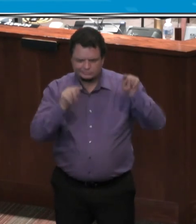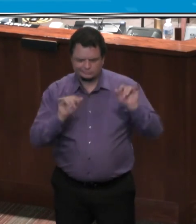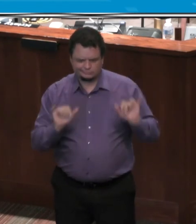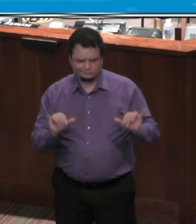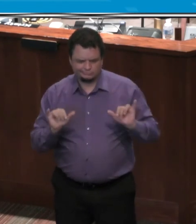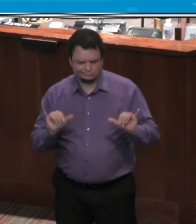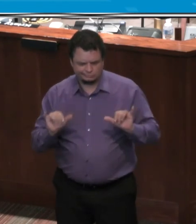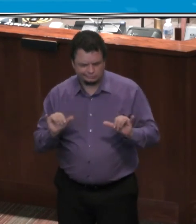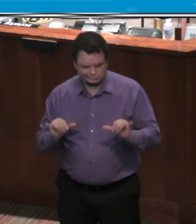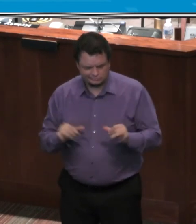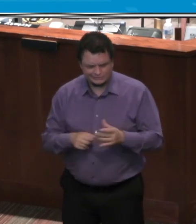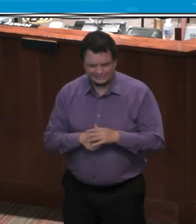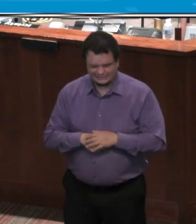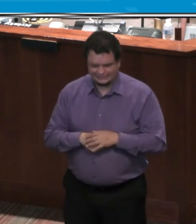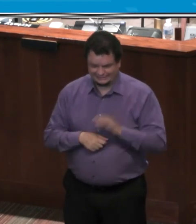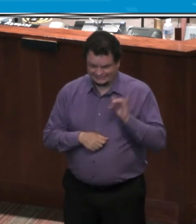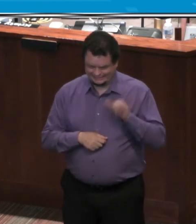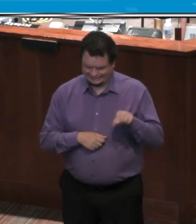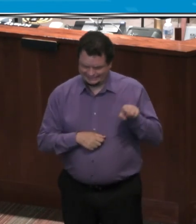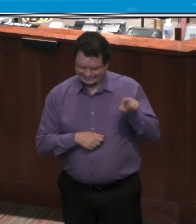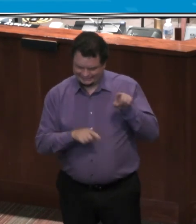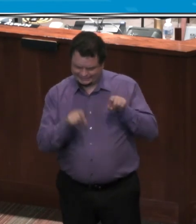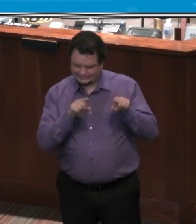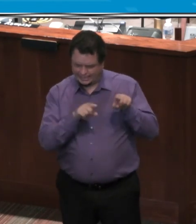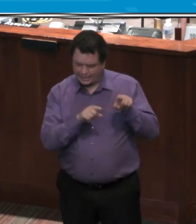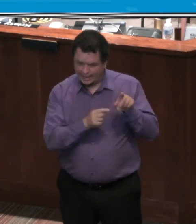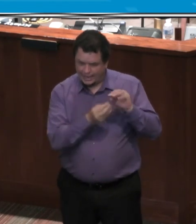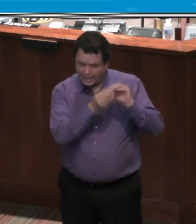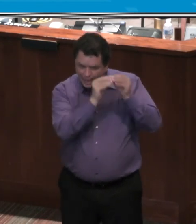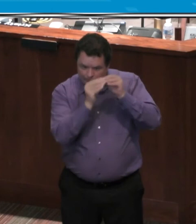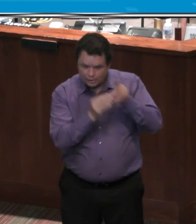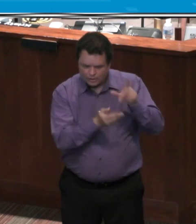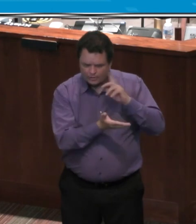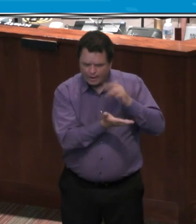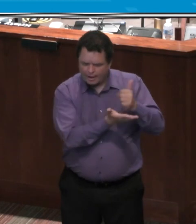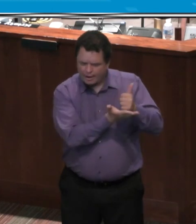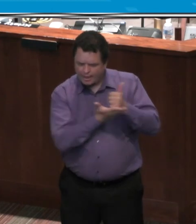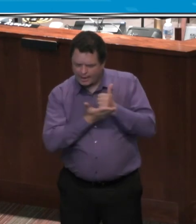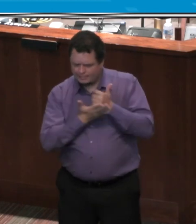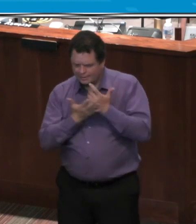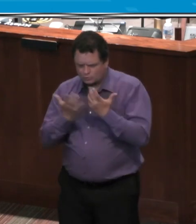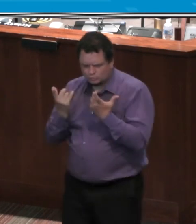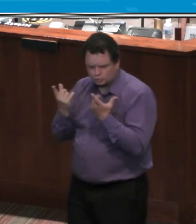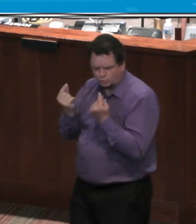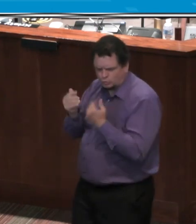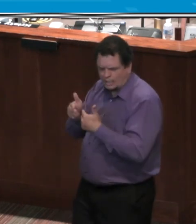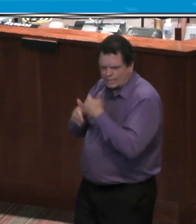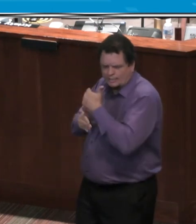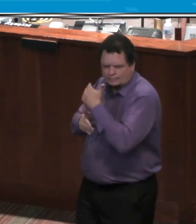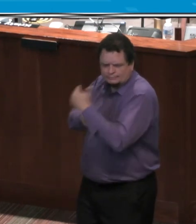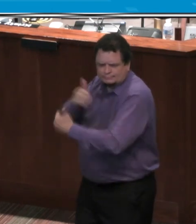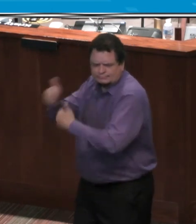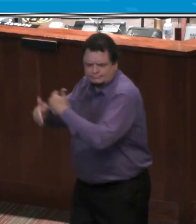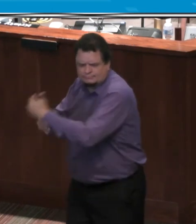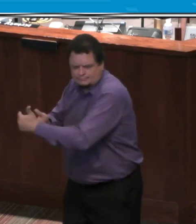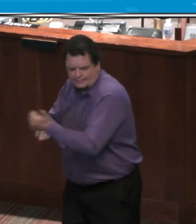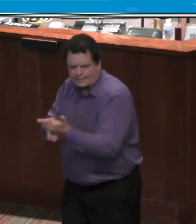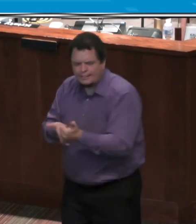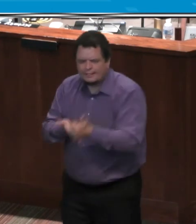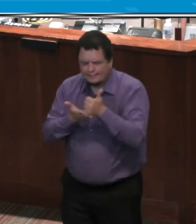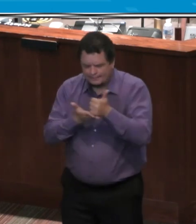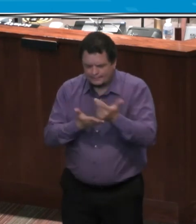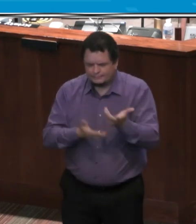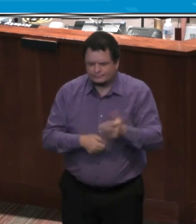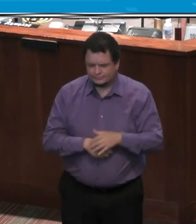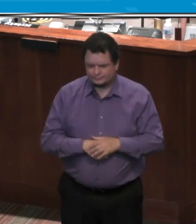want to just mention how grateful we are to UC Health Hospital as well as Peak